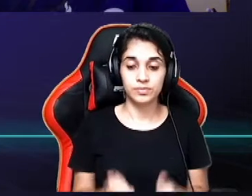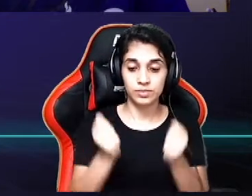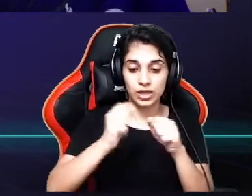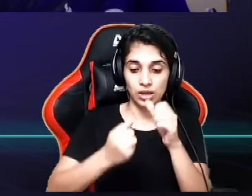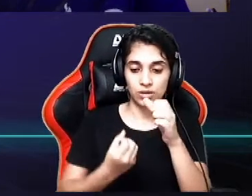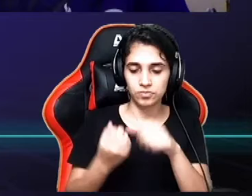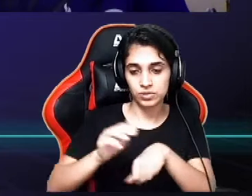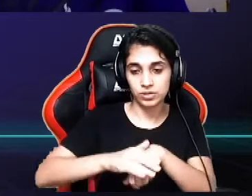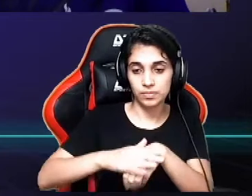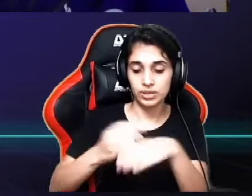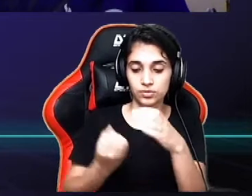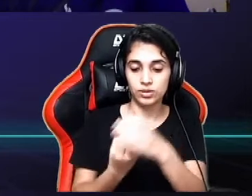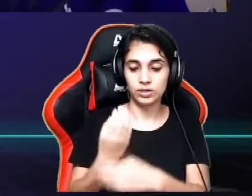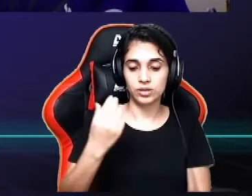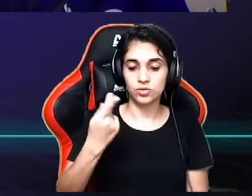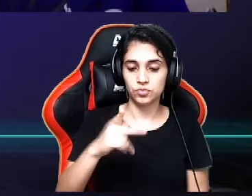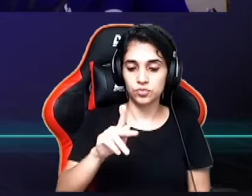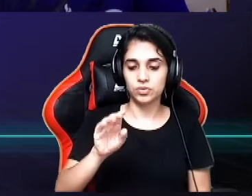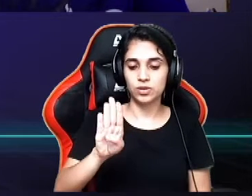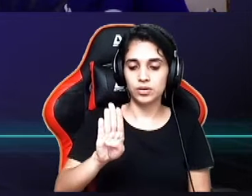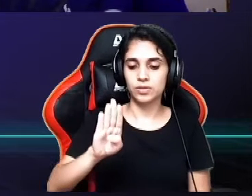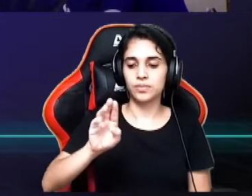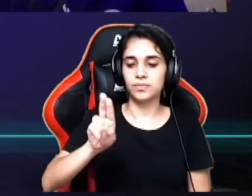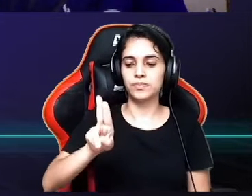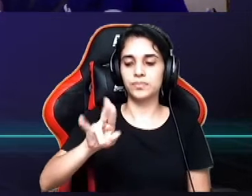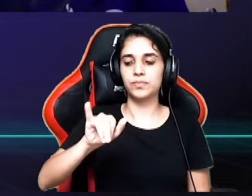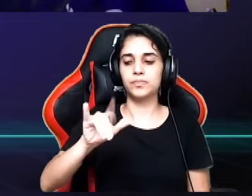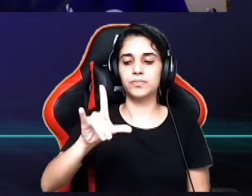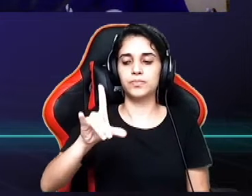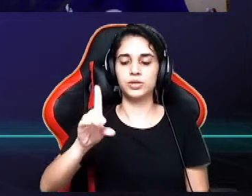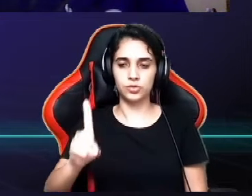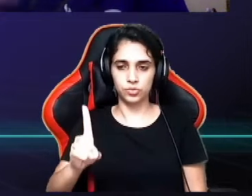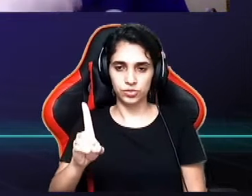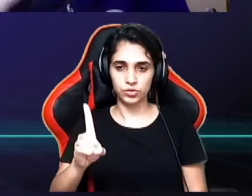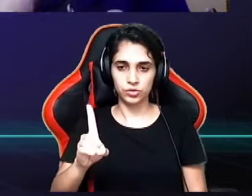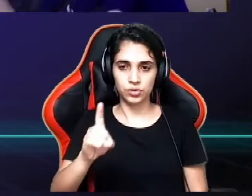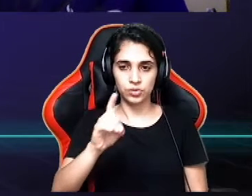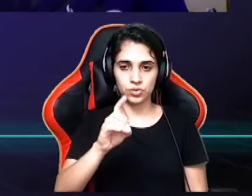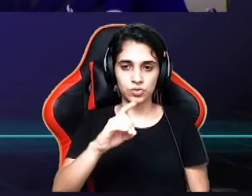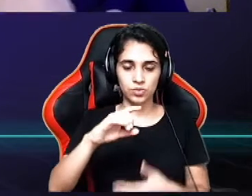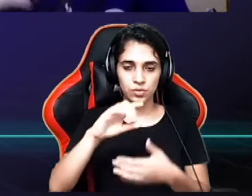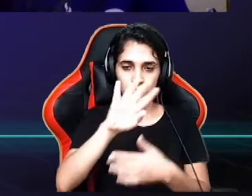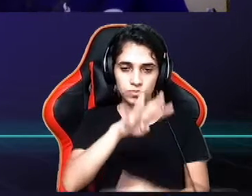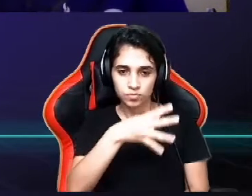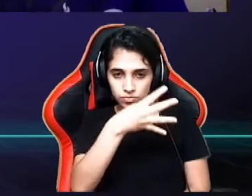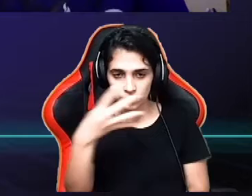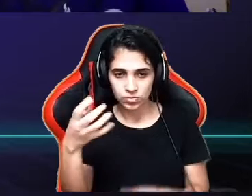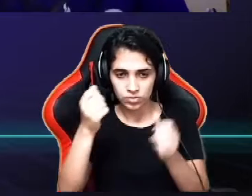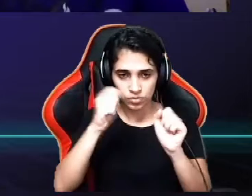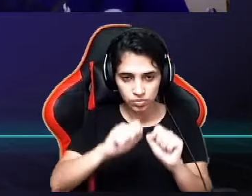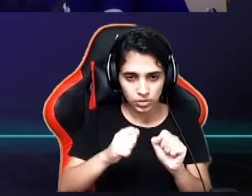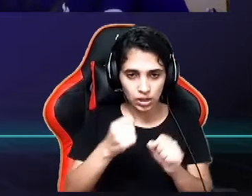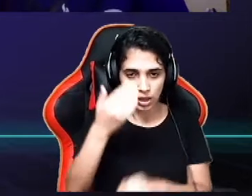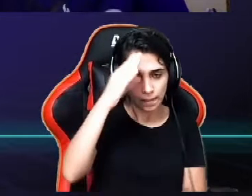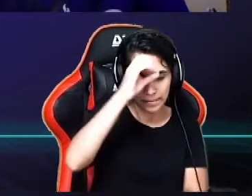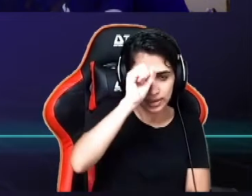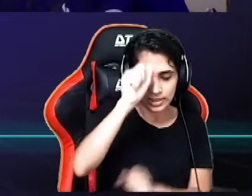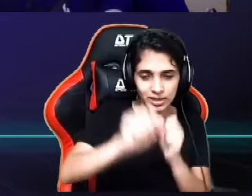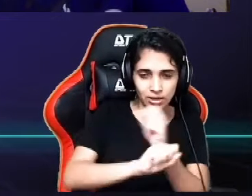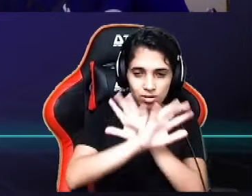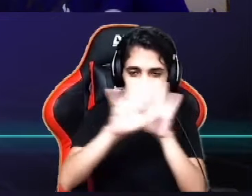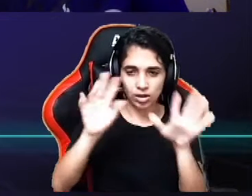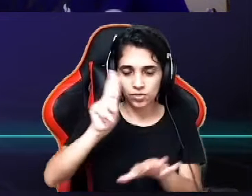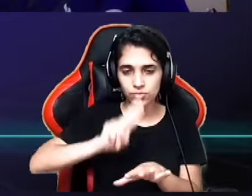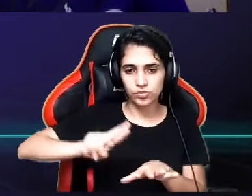able to create your build, you can use the map to your favor. The visibility